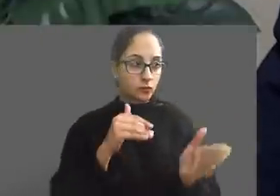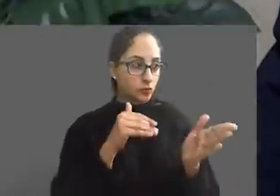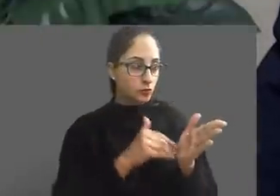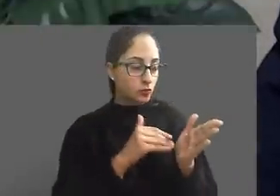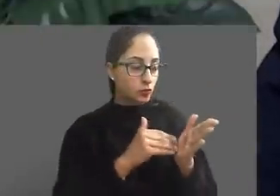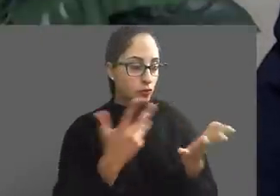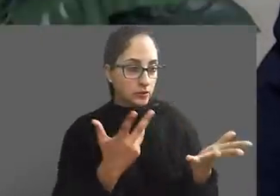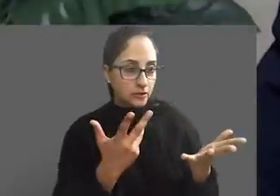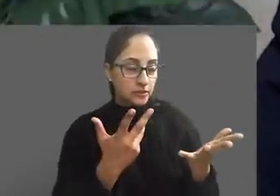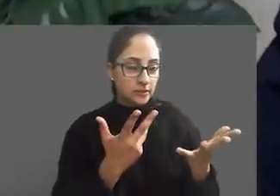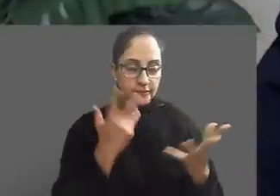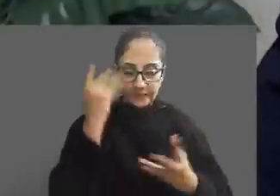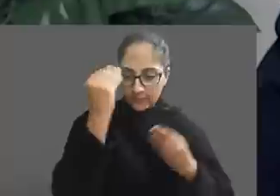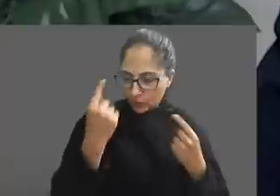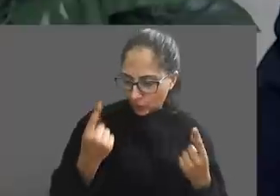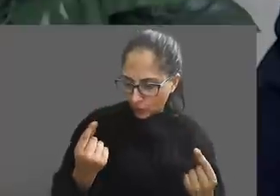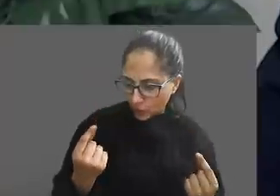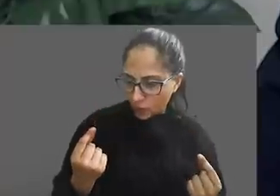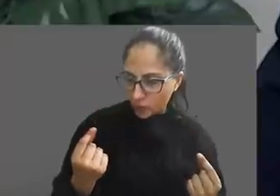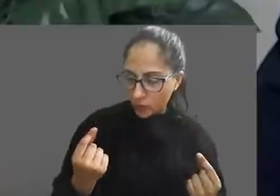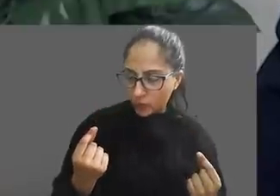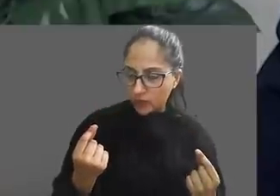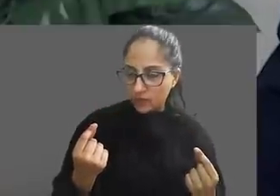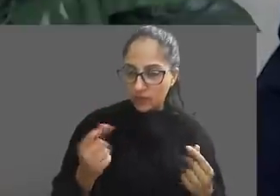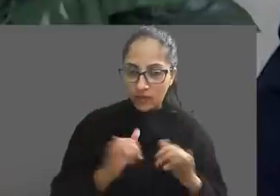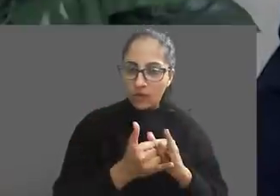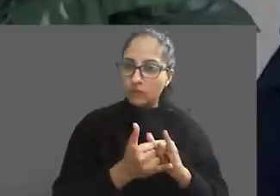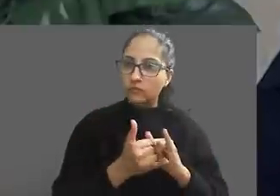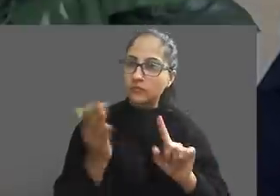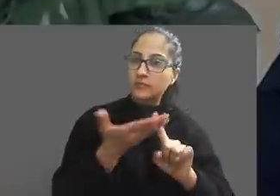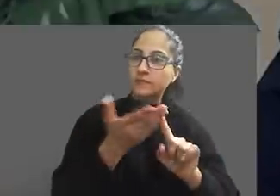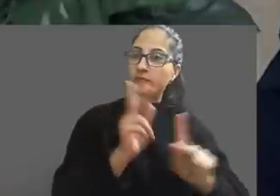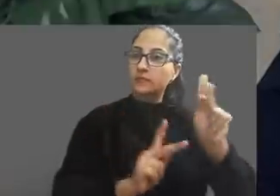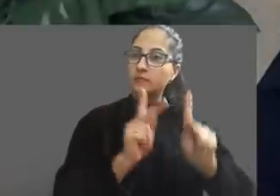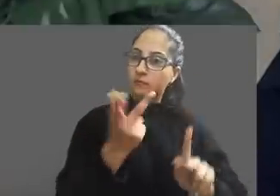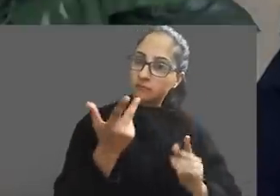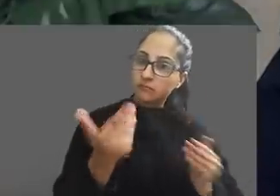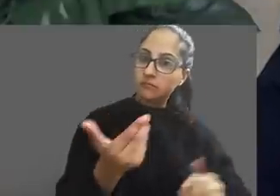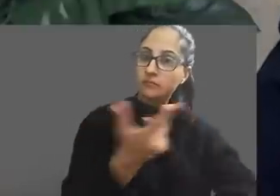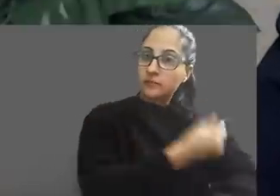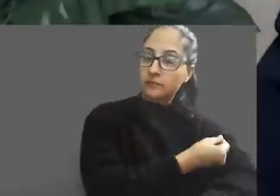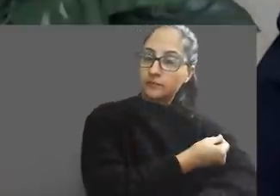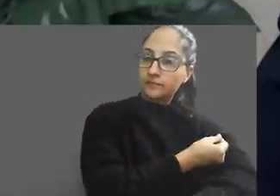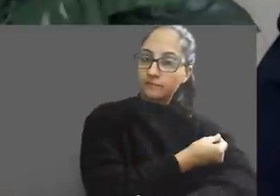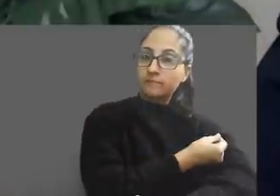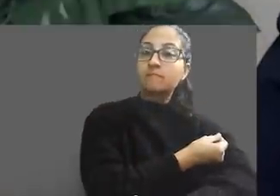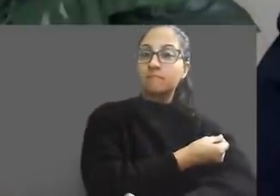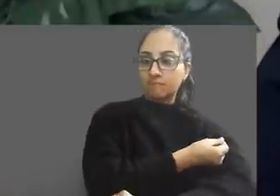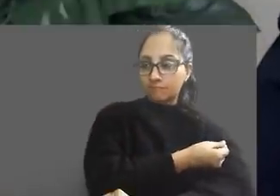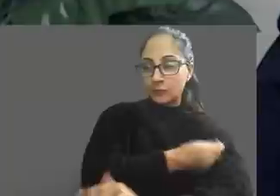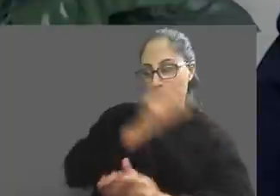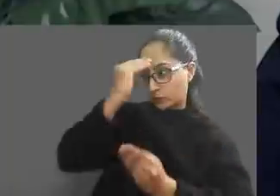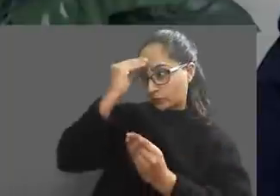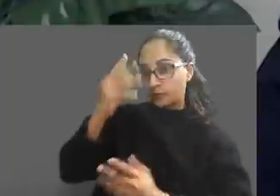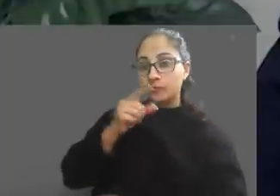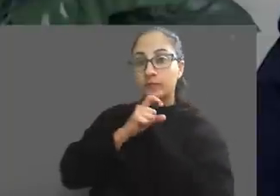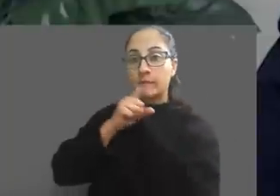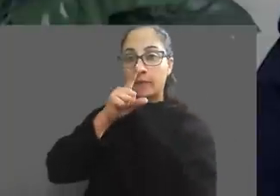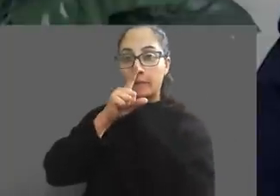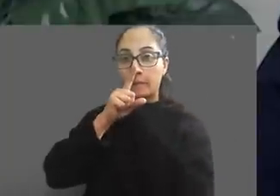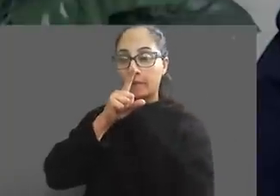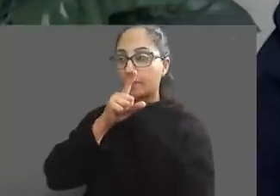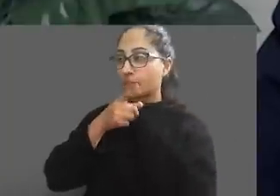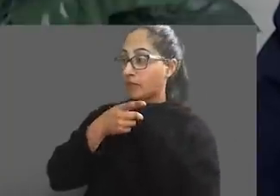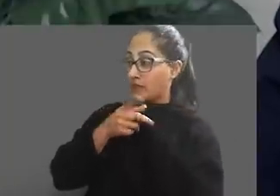Hafklein turned to the Imam with one more request. Your Highness, your followers obey your every